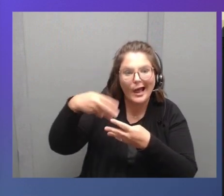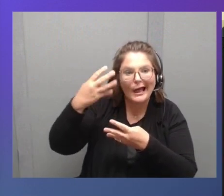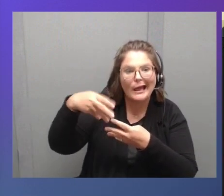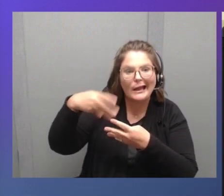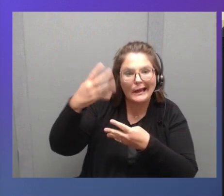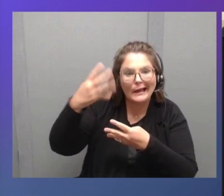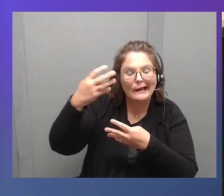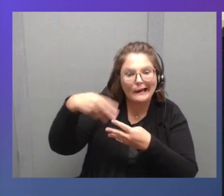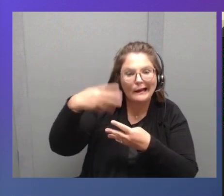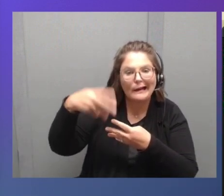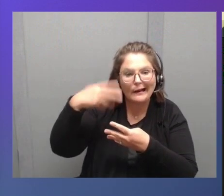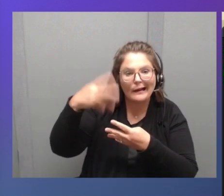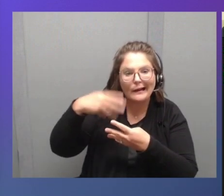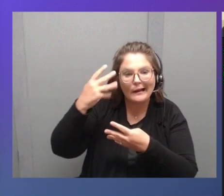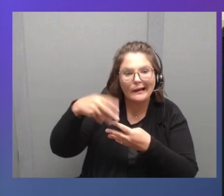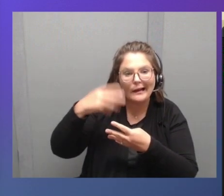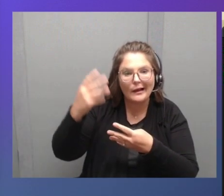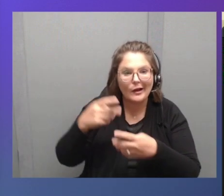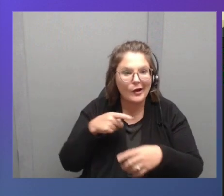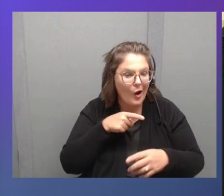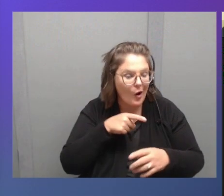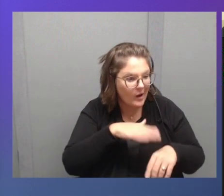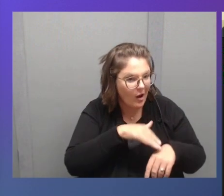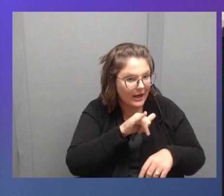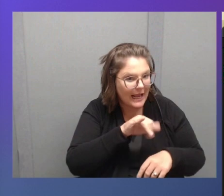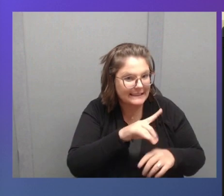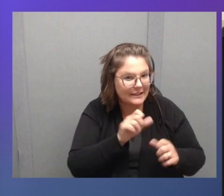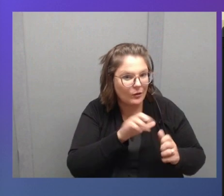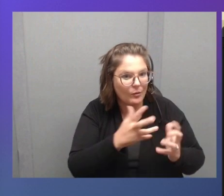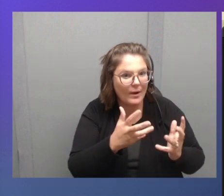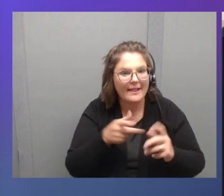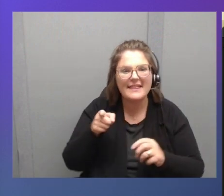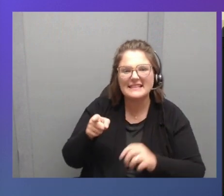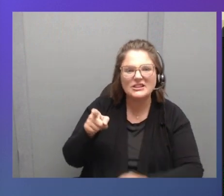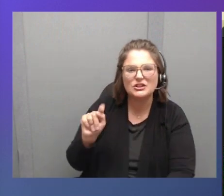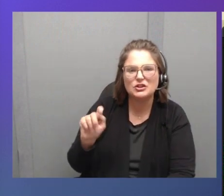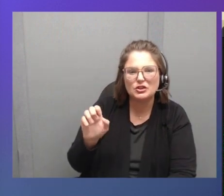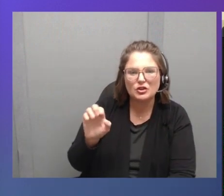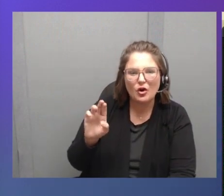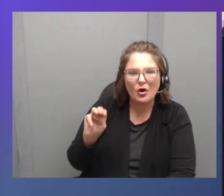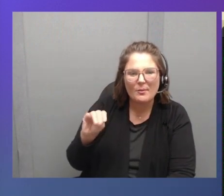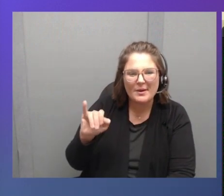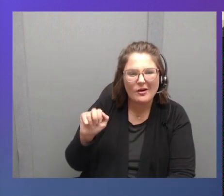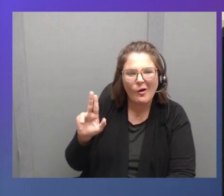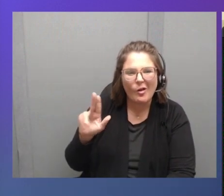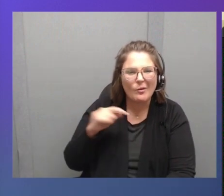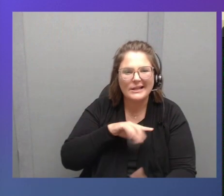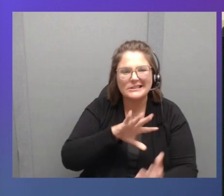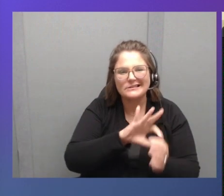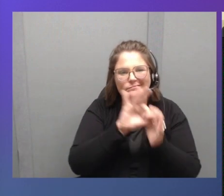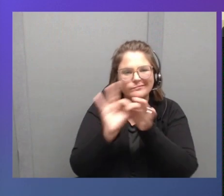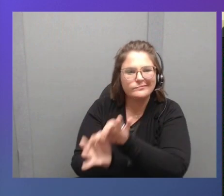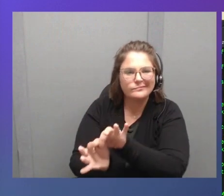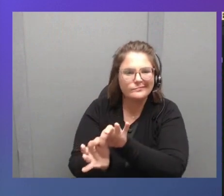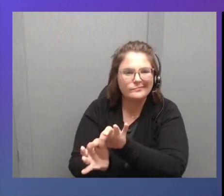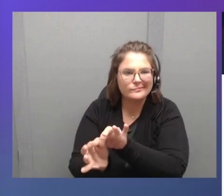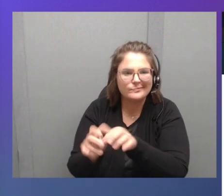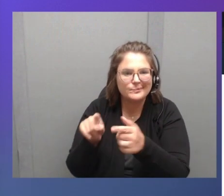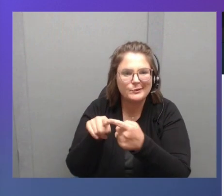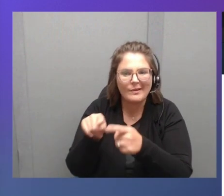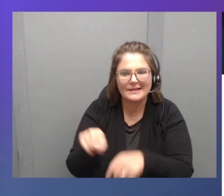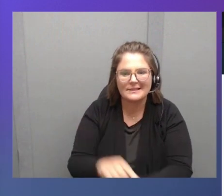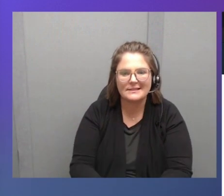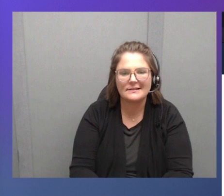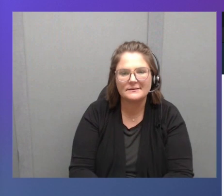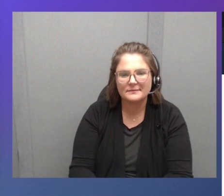we in like IDE or something? No, this is just terminal. I've actually just SSH'd into this. Okay, this node perfect. remotely. Perfect. So